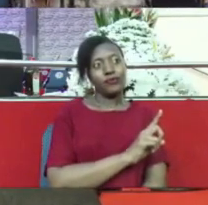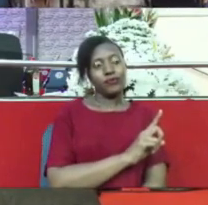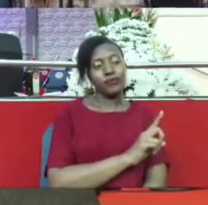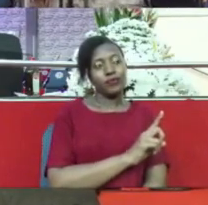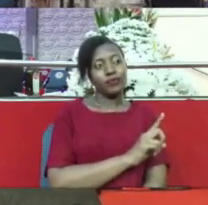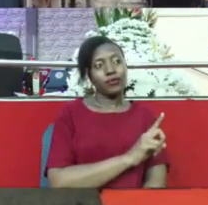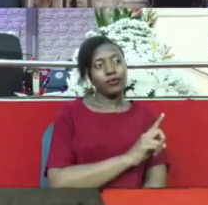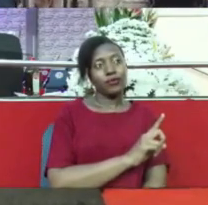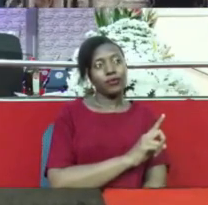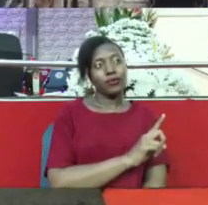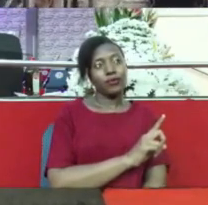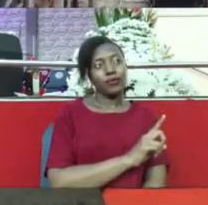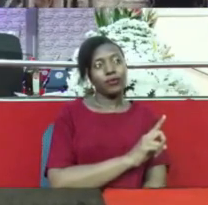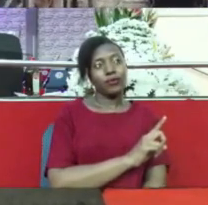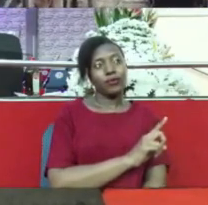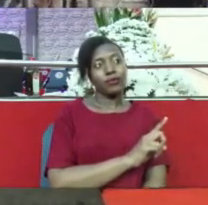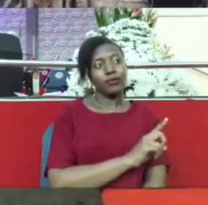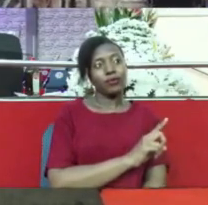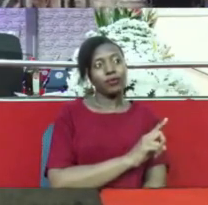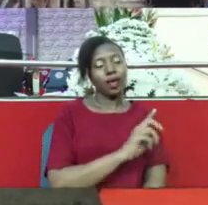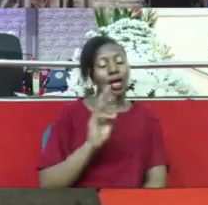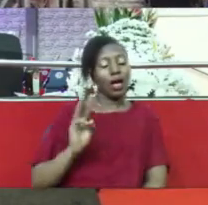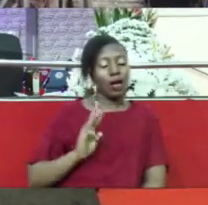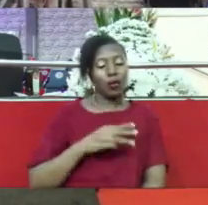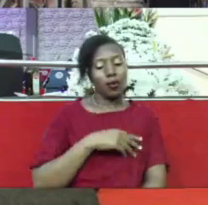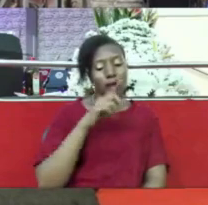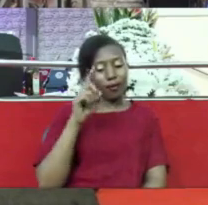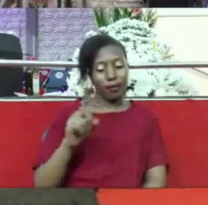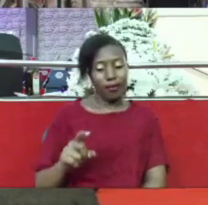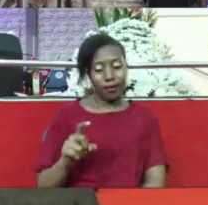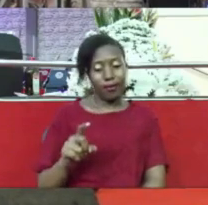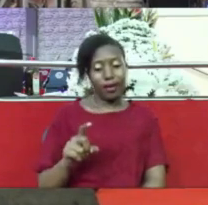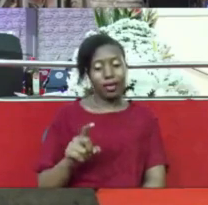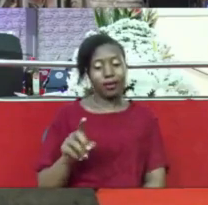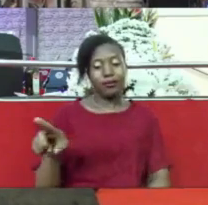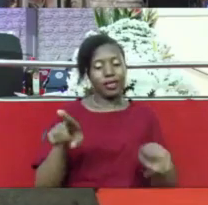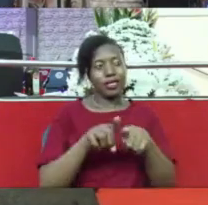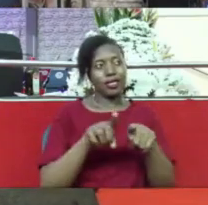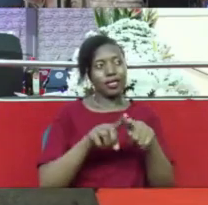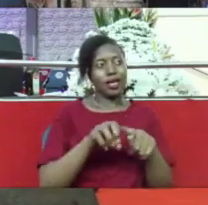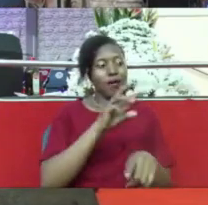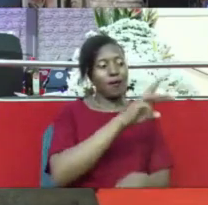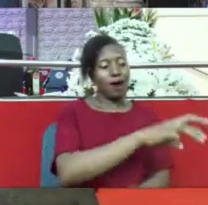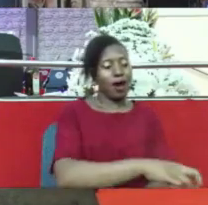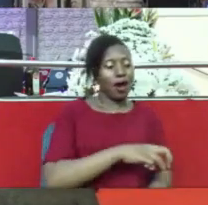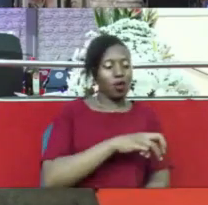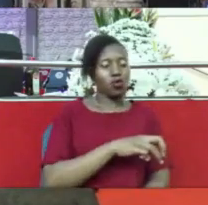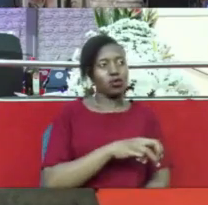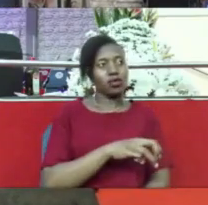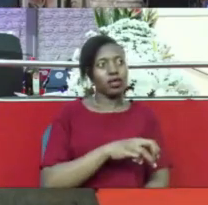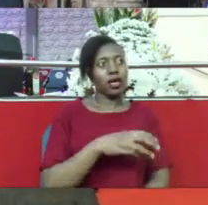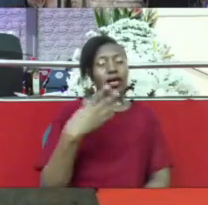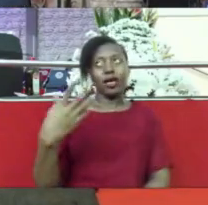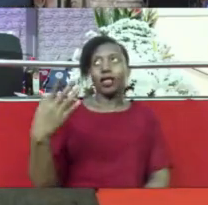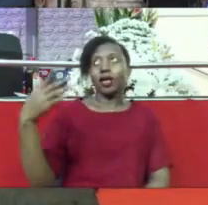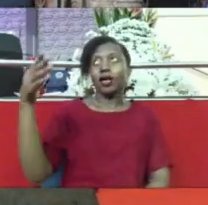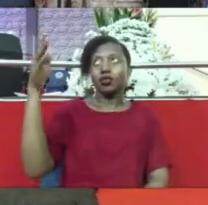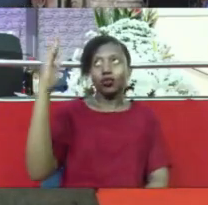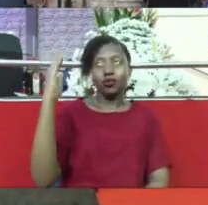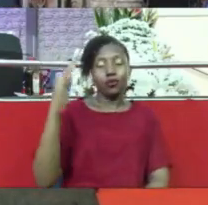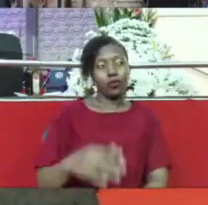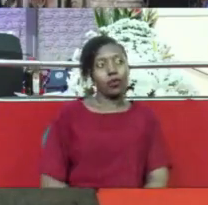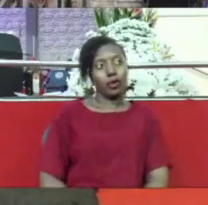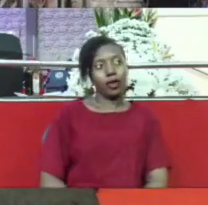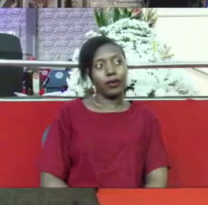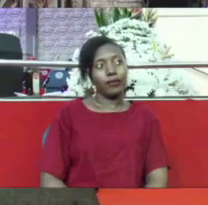We must be a harrow in the master's hands. Lazima uwe na chombo na ule ambaye anaweza kukitumia.